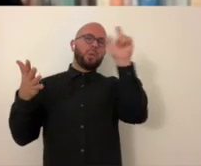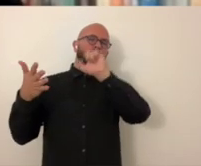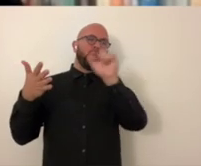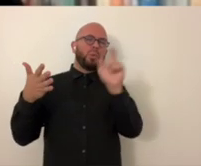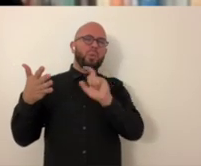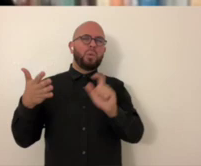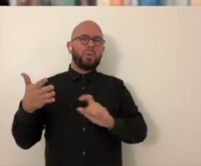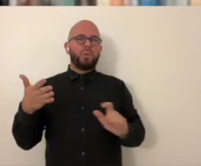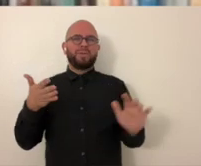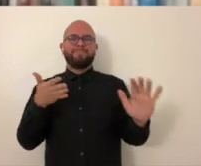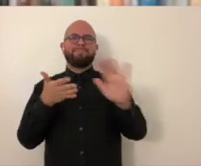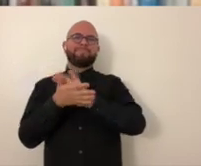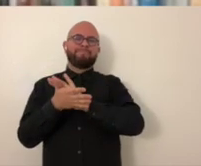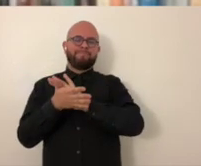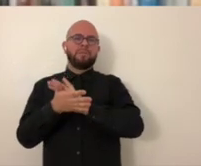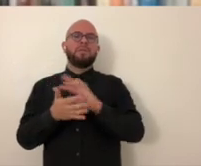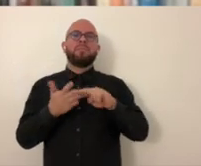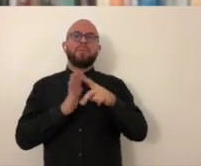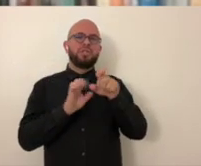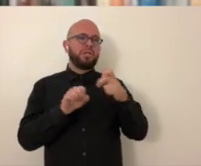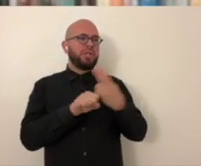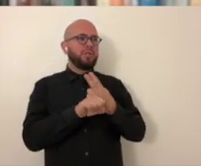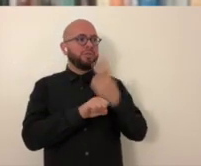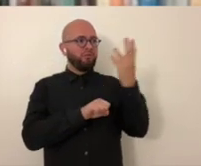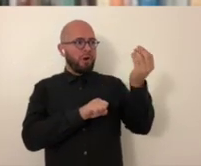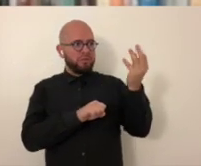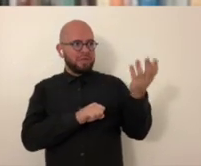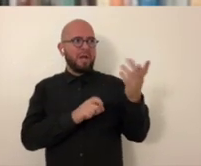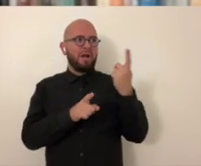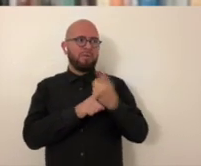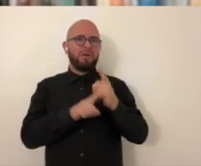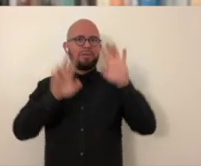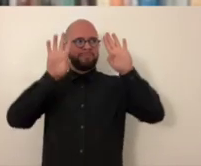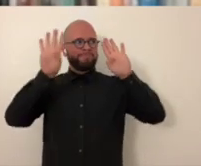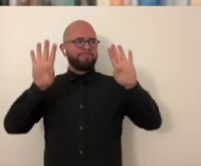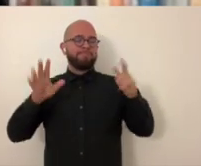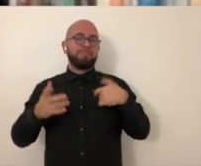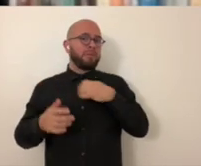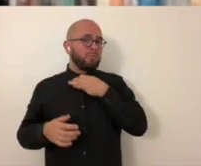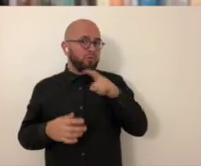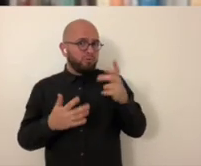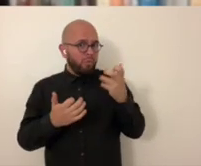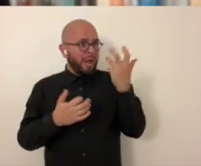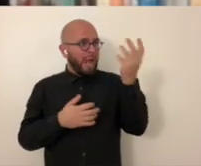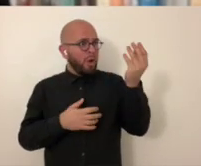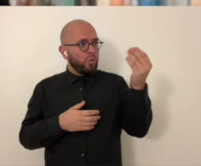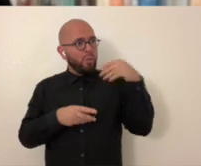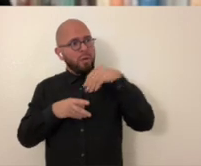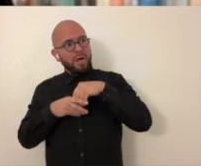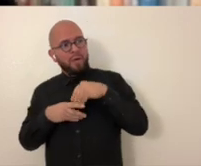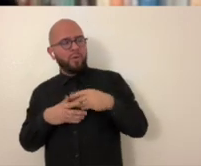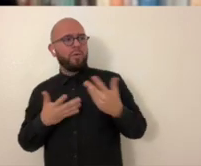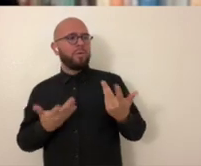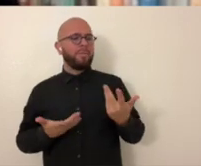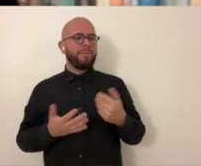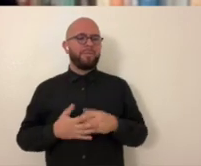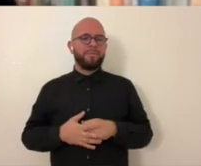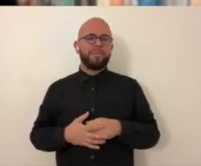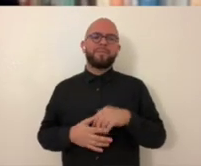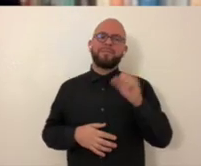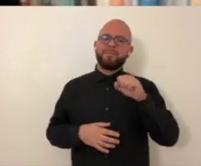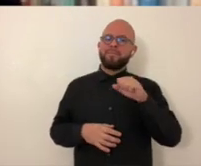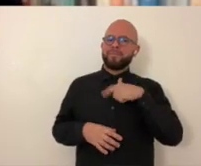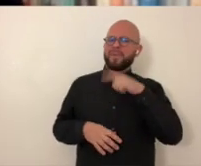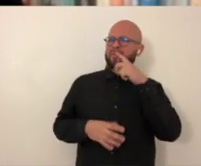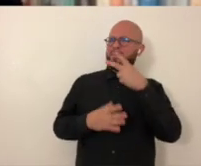I'm guessing with collage, there are ways to seal it so that it would be much more, appropriate for outdoor use or whatever. Do you want to